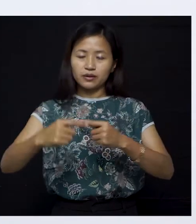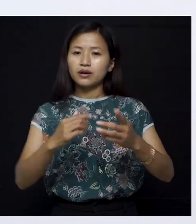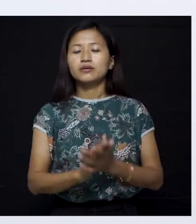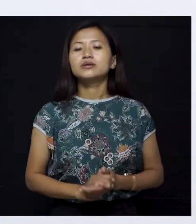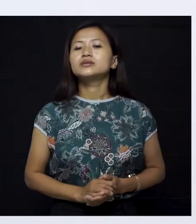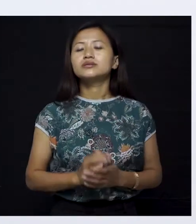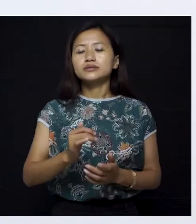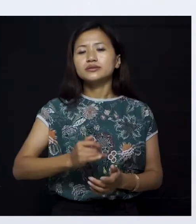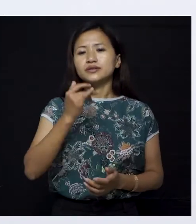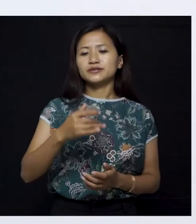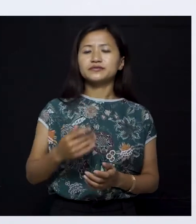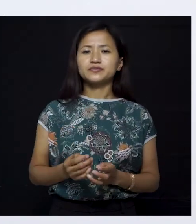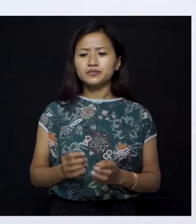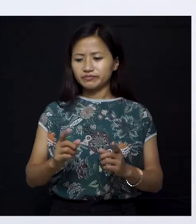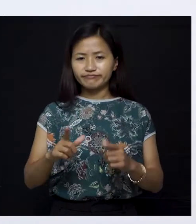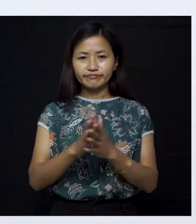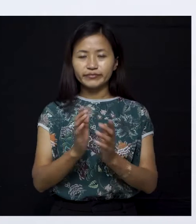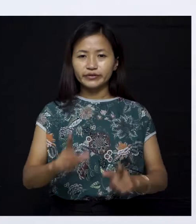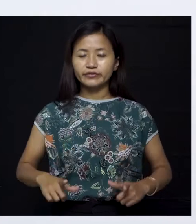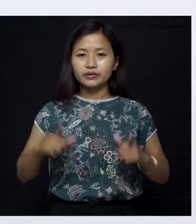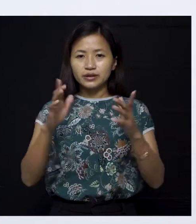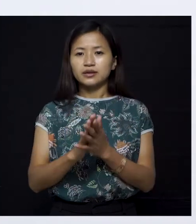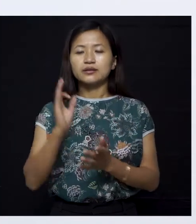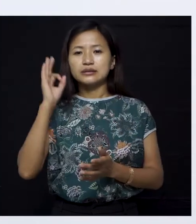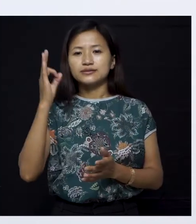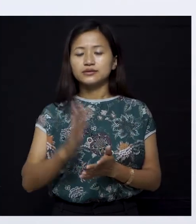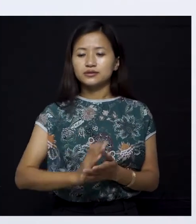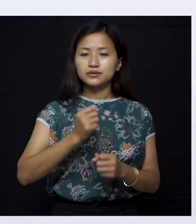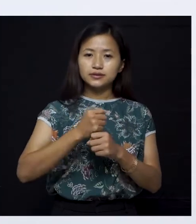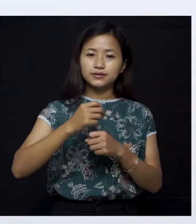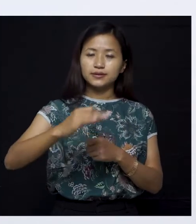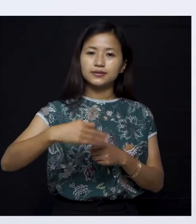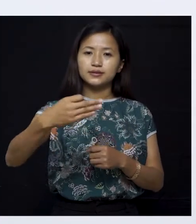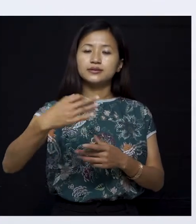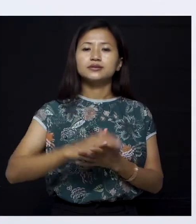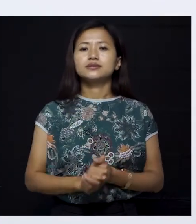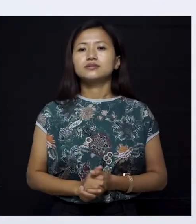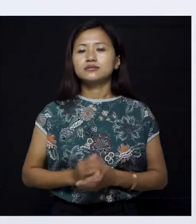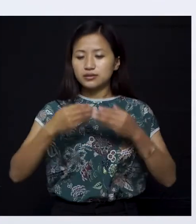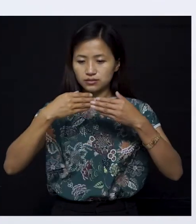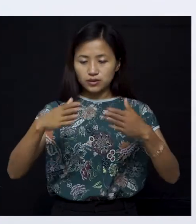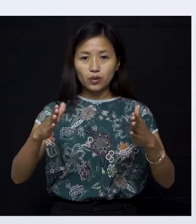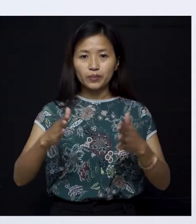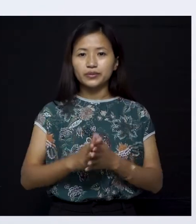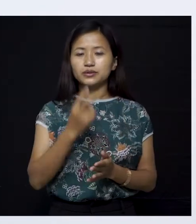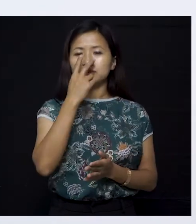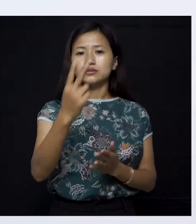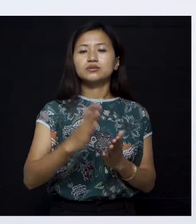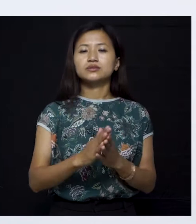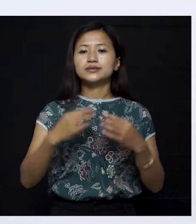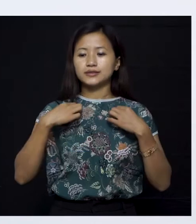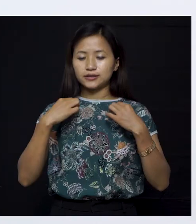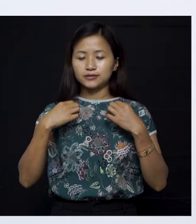self-dependent lifestyle of the people in this place and in that generation. As they opened, they saw that the shirt